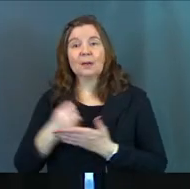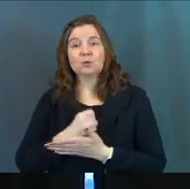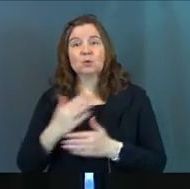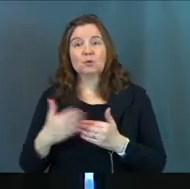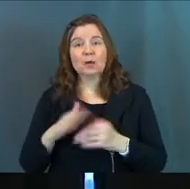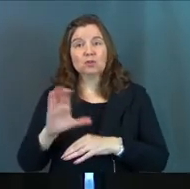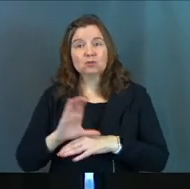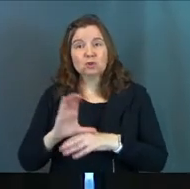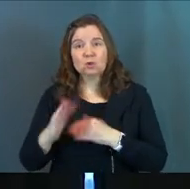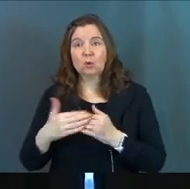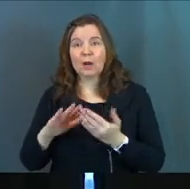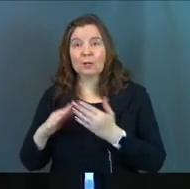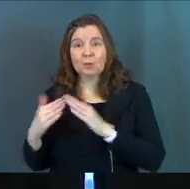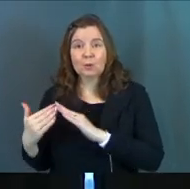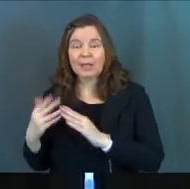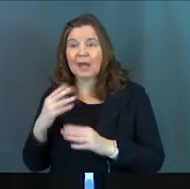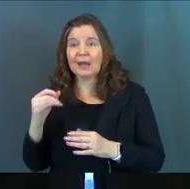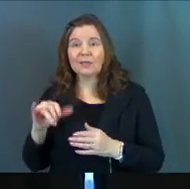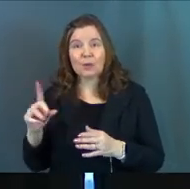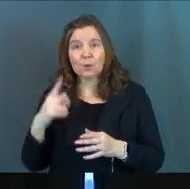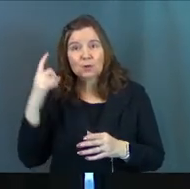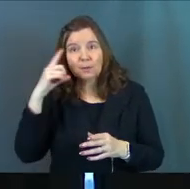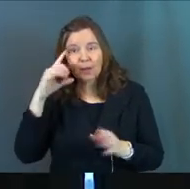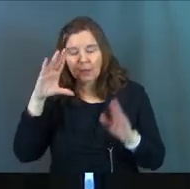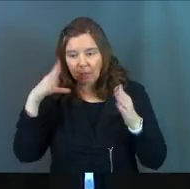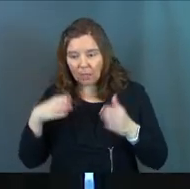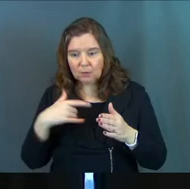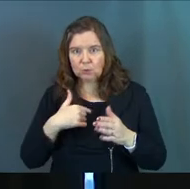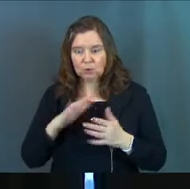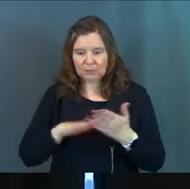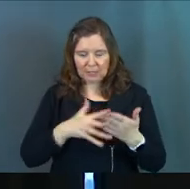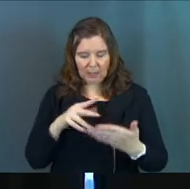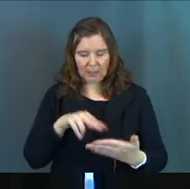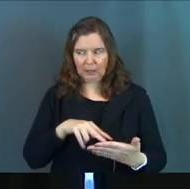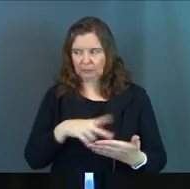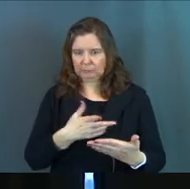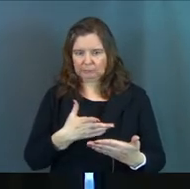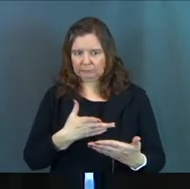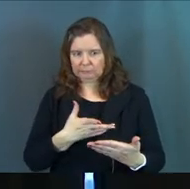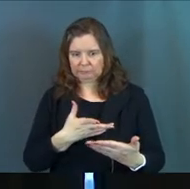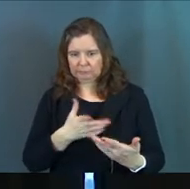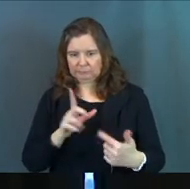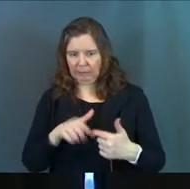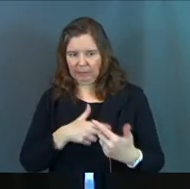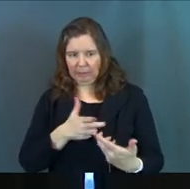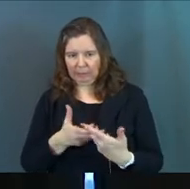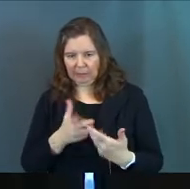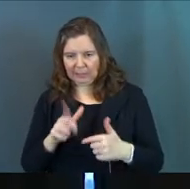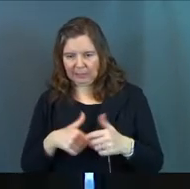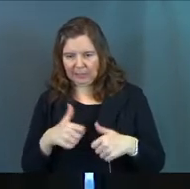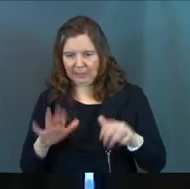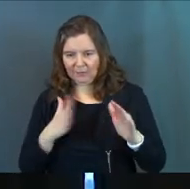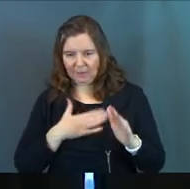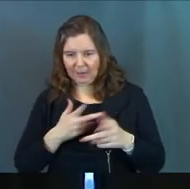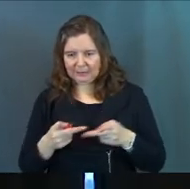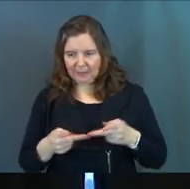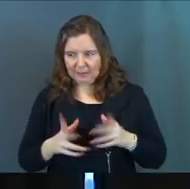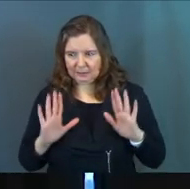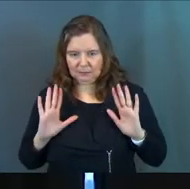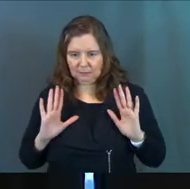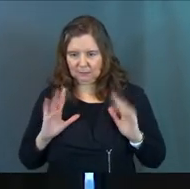opportunities around a church or around a community, and that's where your mind goes. It goes to your schedule, and it's like, I can't give up that much of my space.